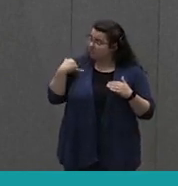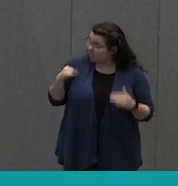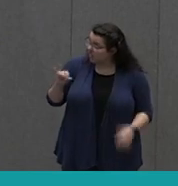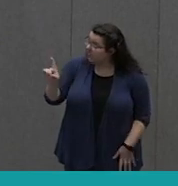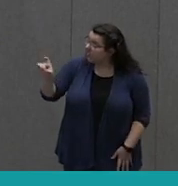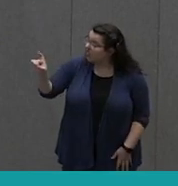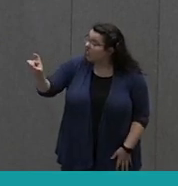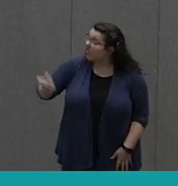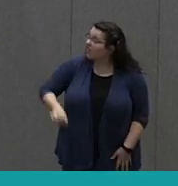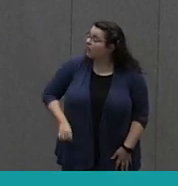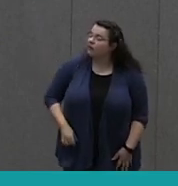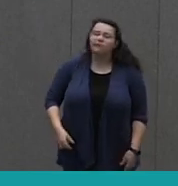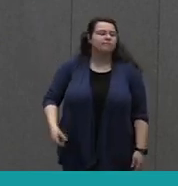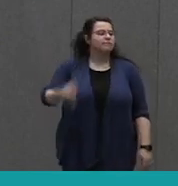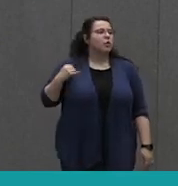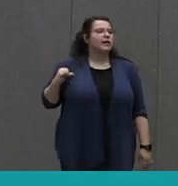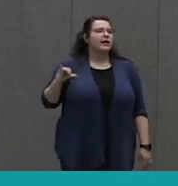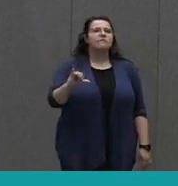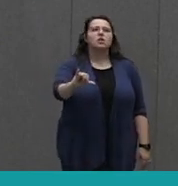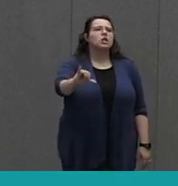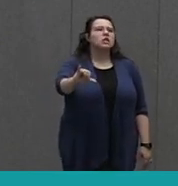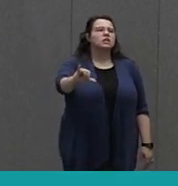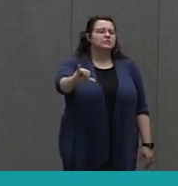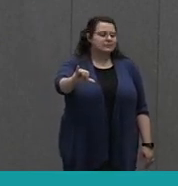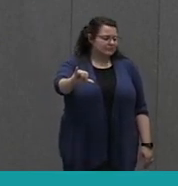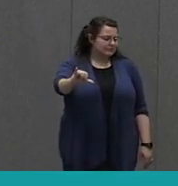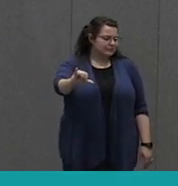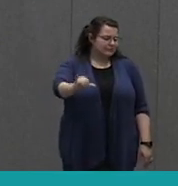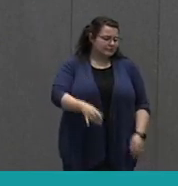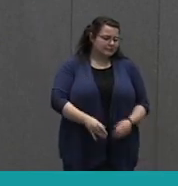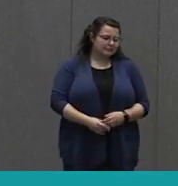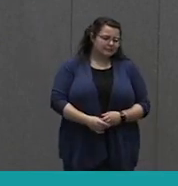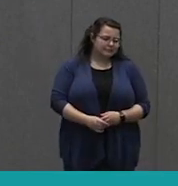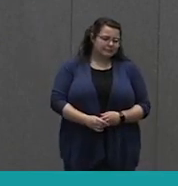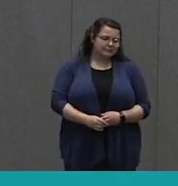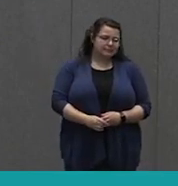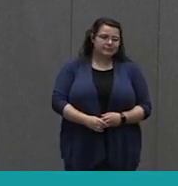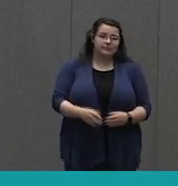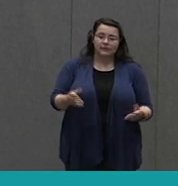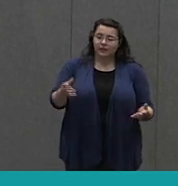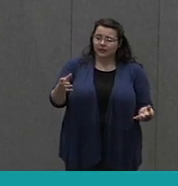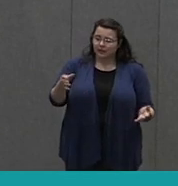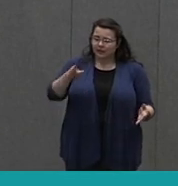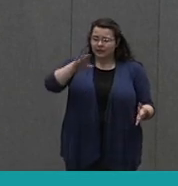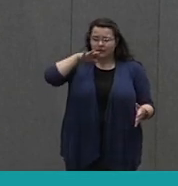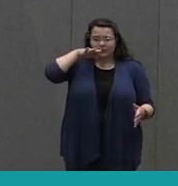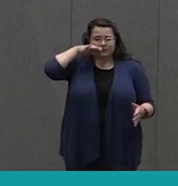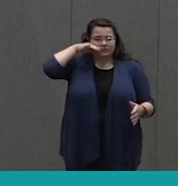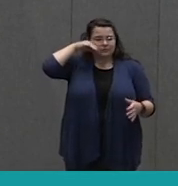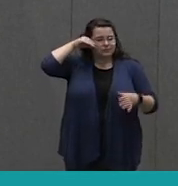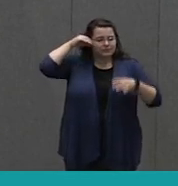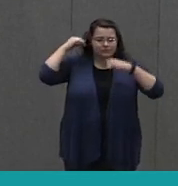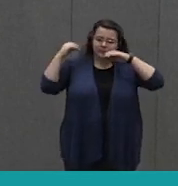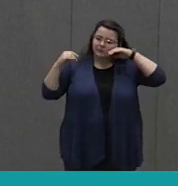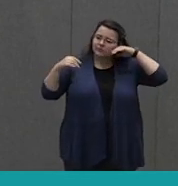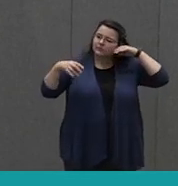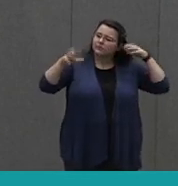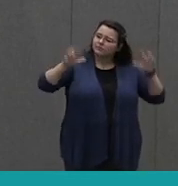Are you? Said Goose. Why? Well, because I've just left home, announced Smudge. Oh,